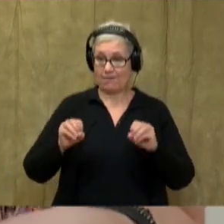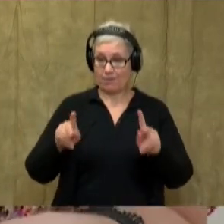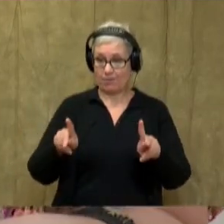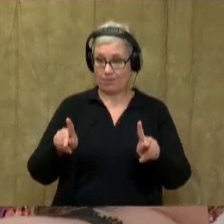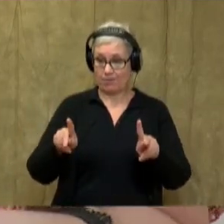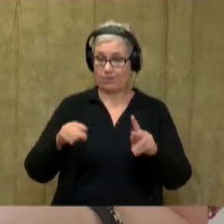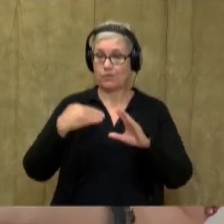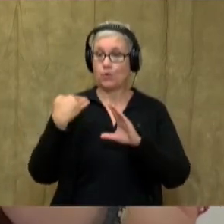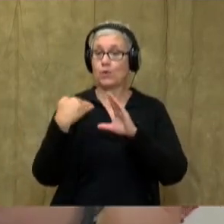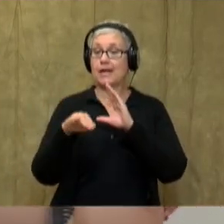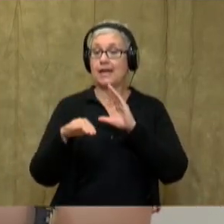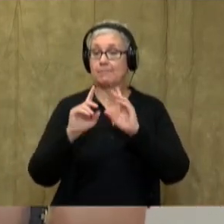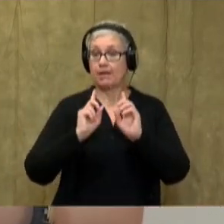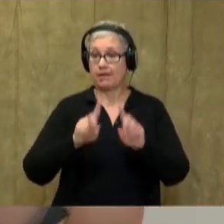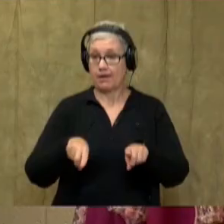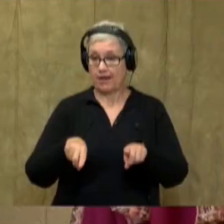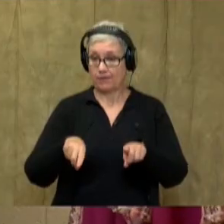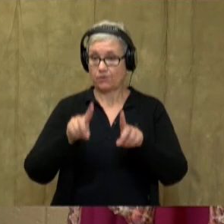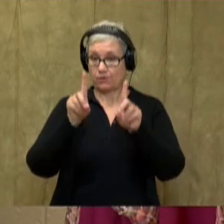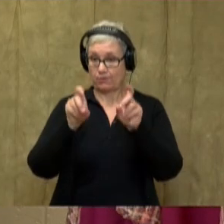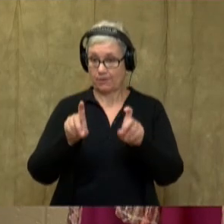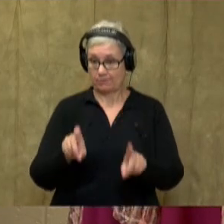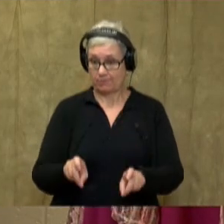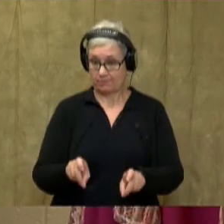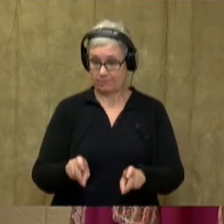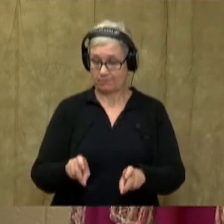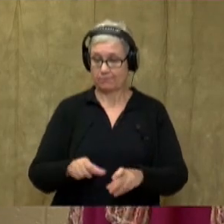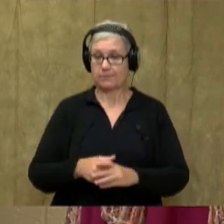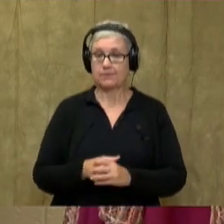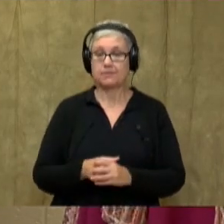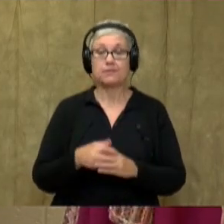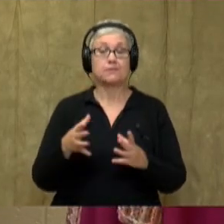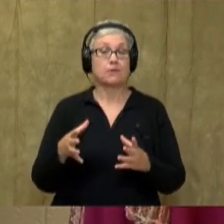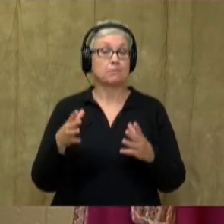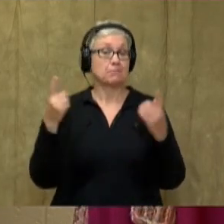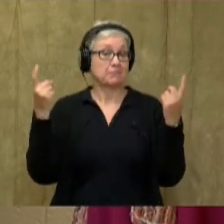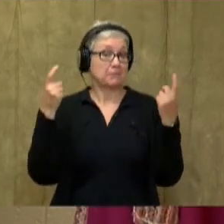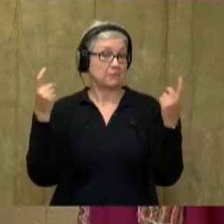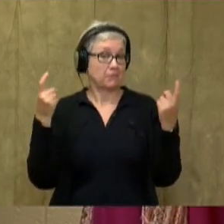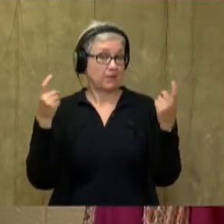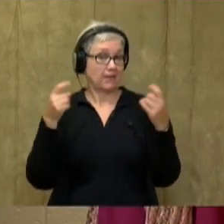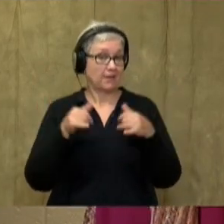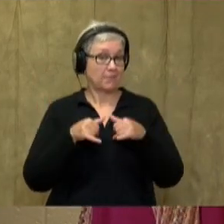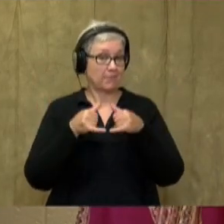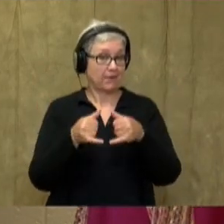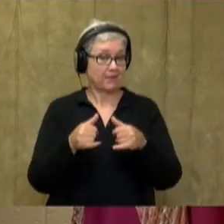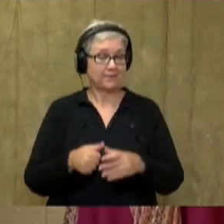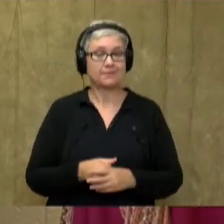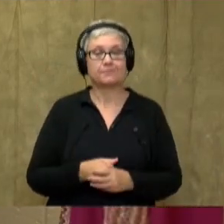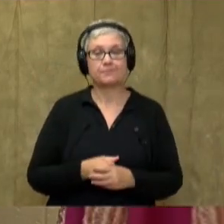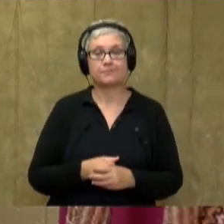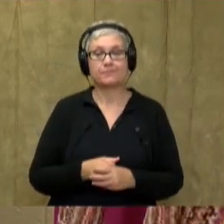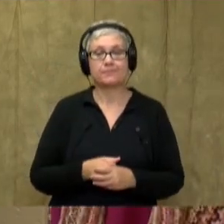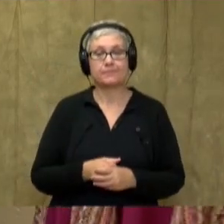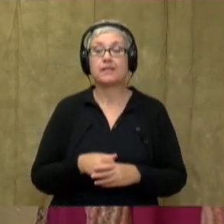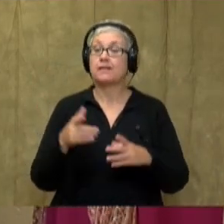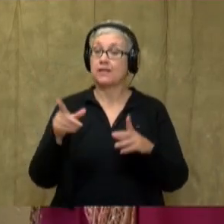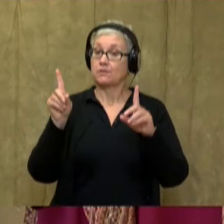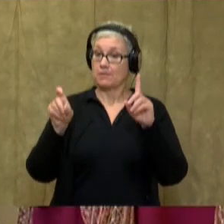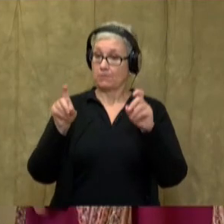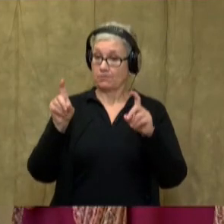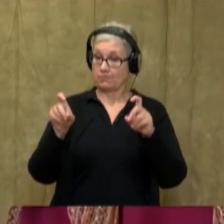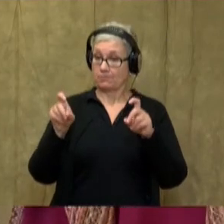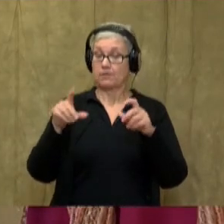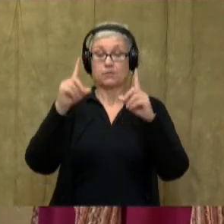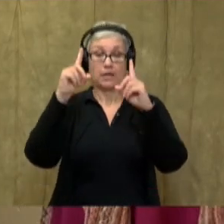an answer to these questions for a chance to win some prizes. So my question, so take a minute, either